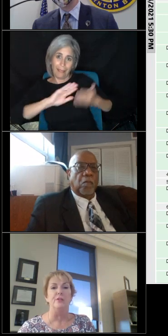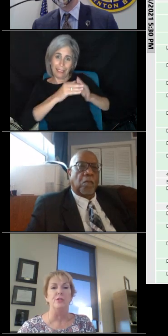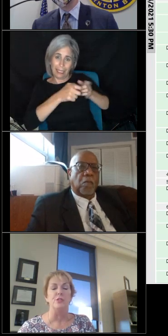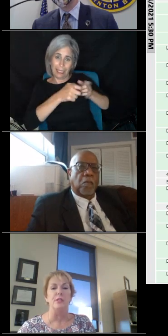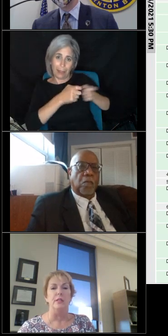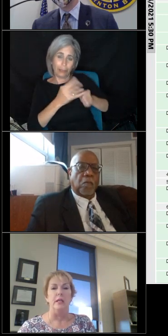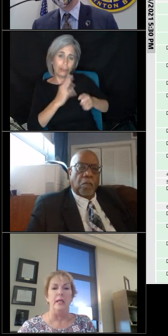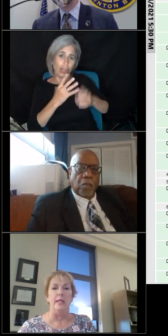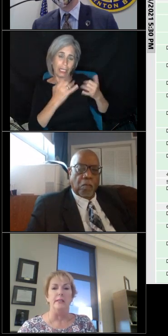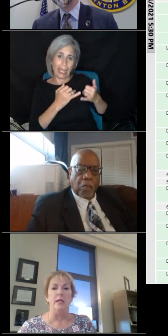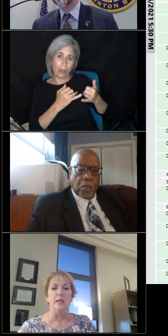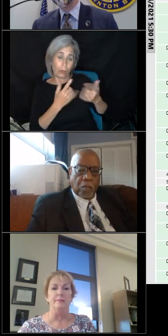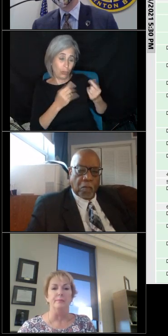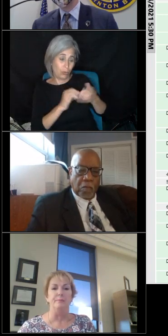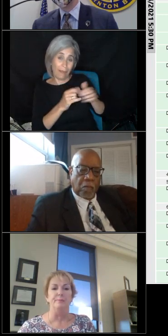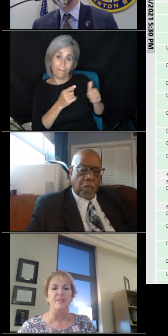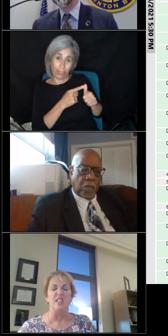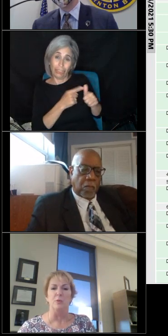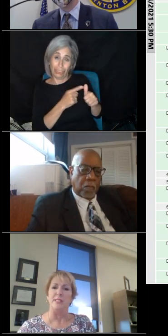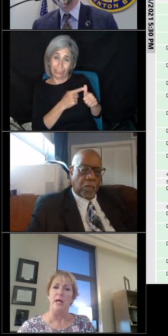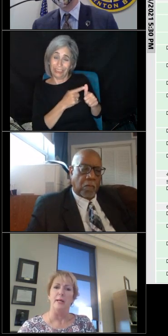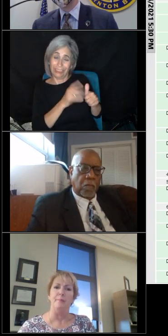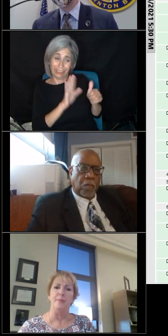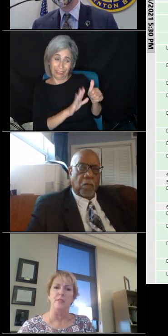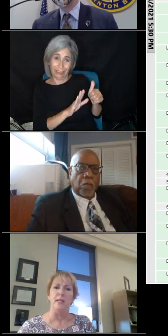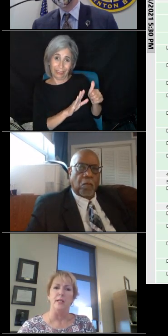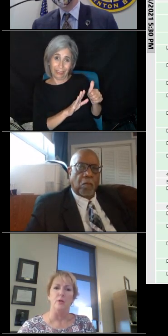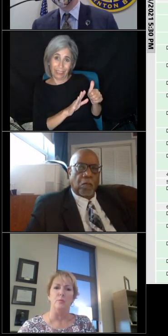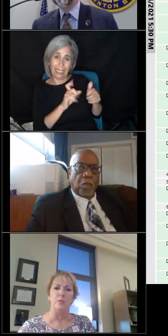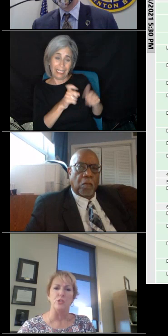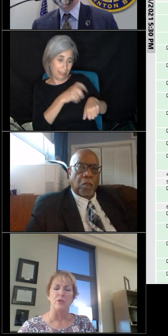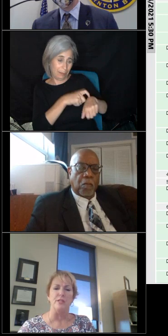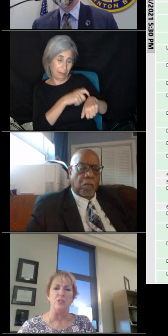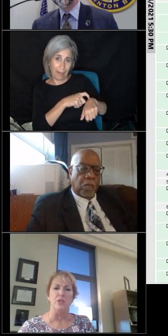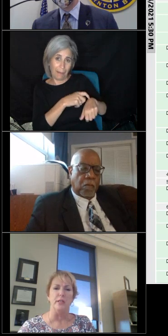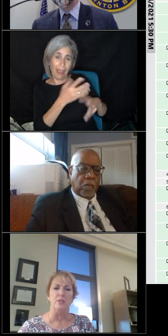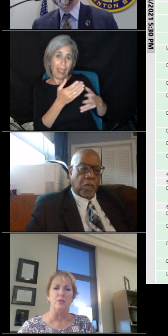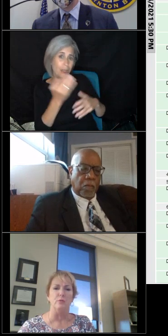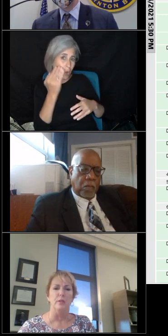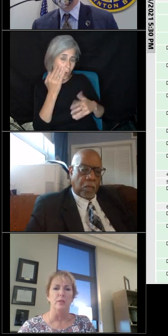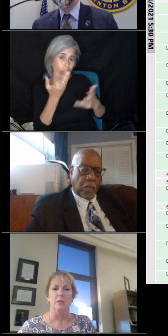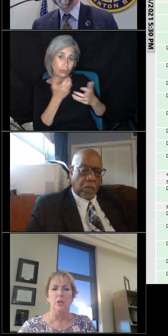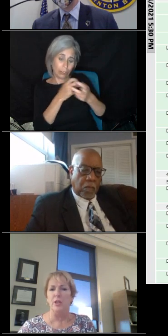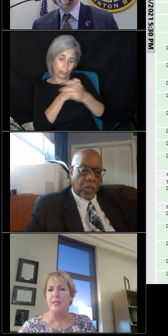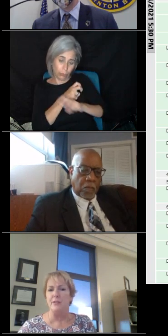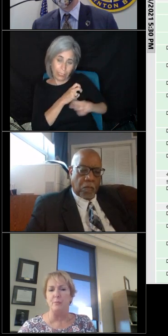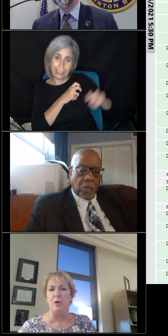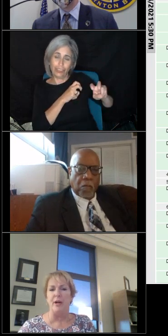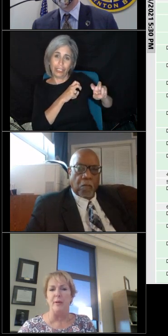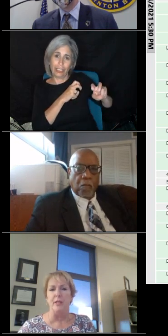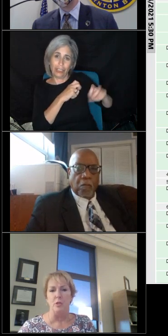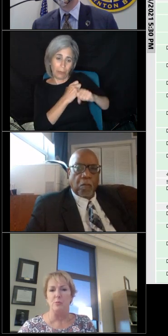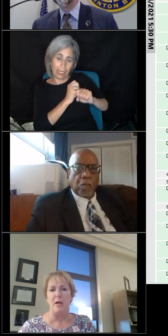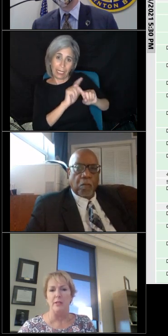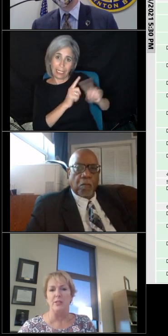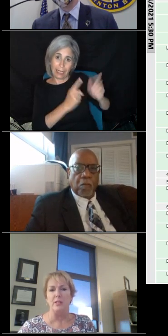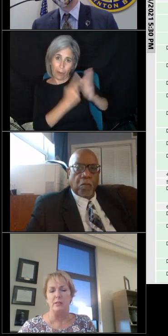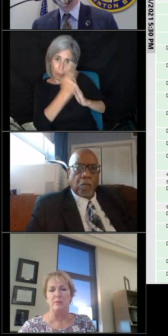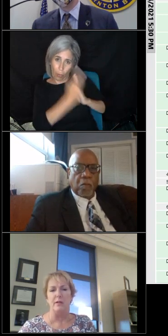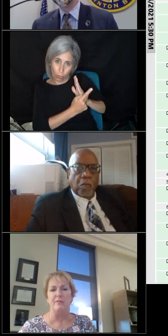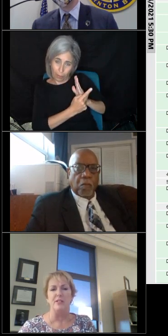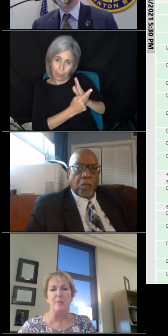that first and give us a little bit of time to see. I know we're just transitioning into looking at different programming and